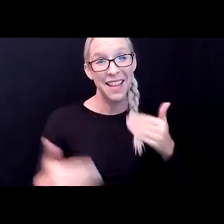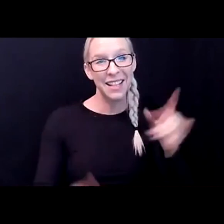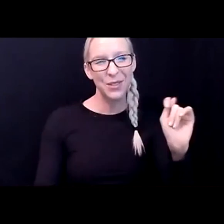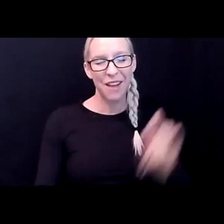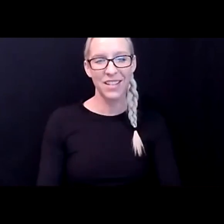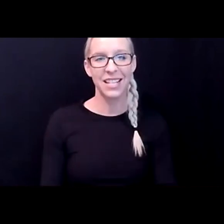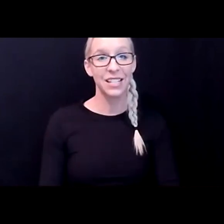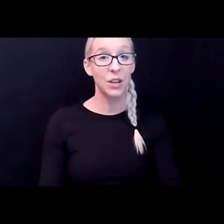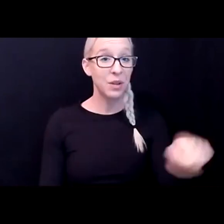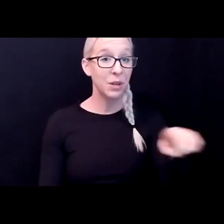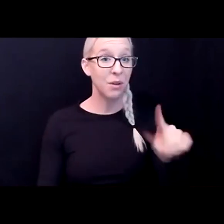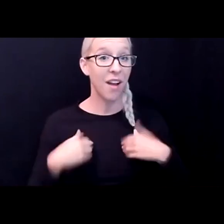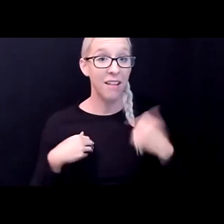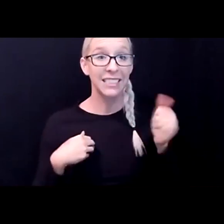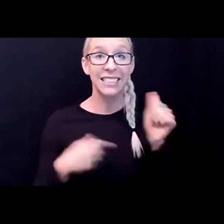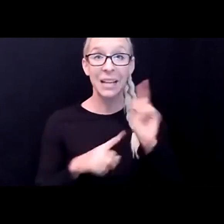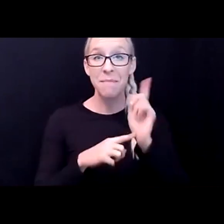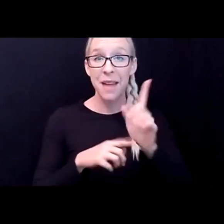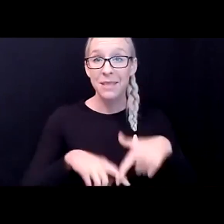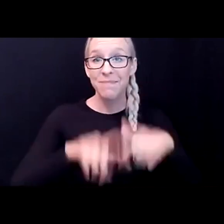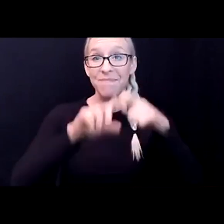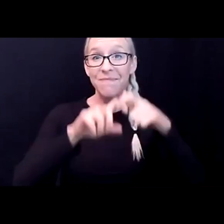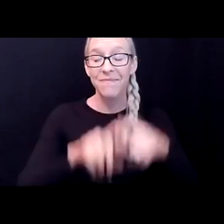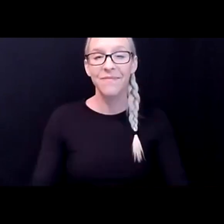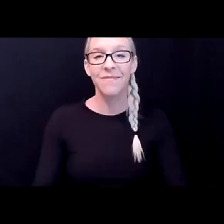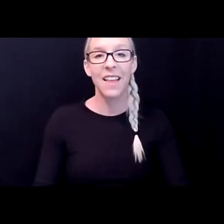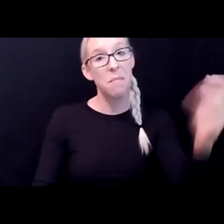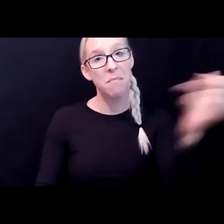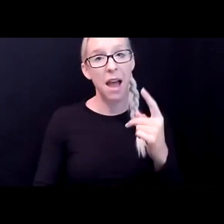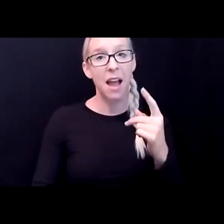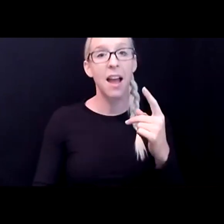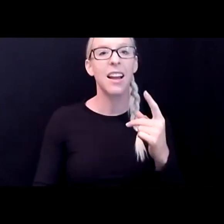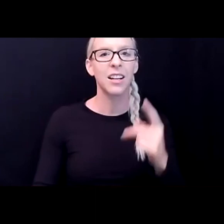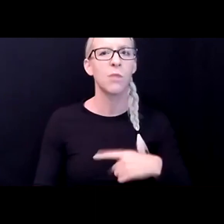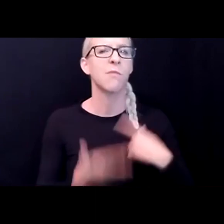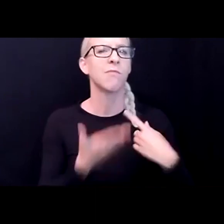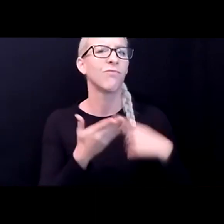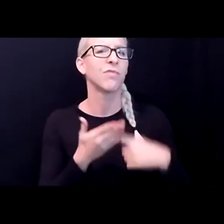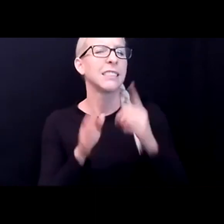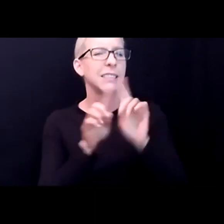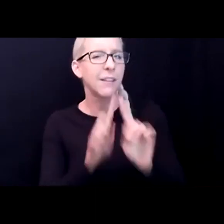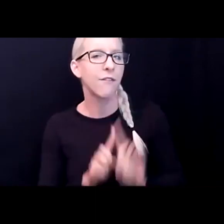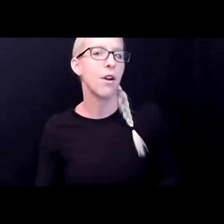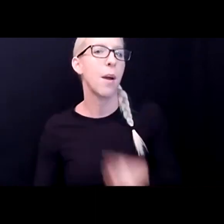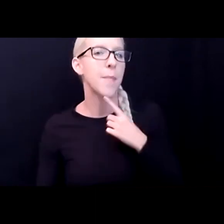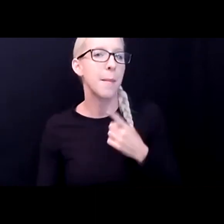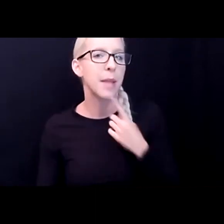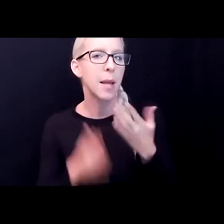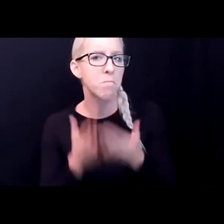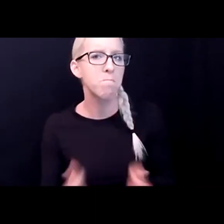about 10 minutes and then we'll come back and talk about the different public benefits,